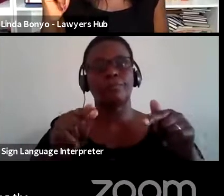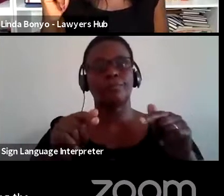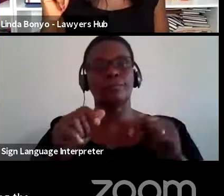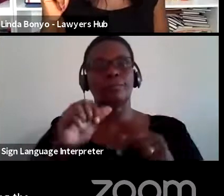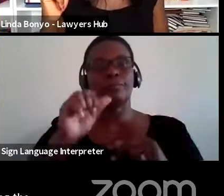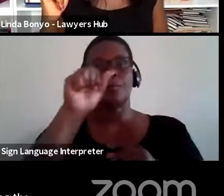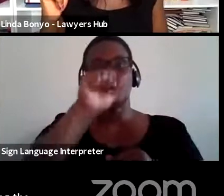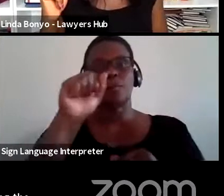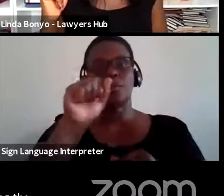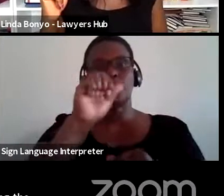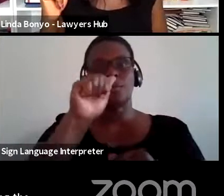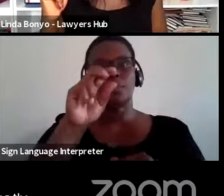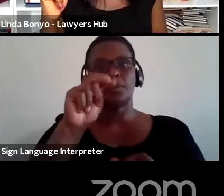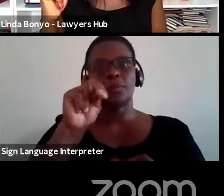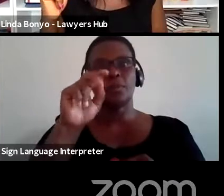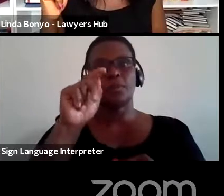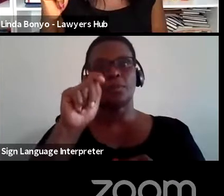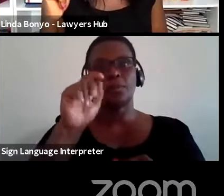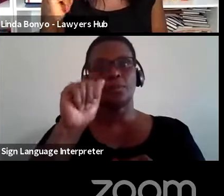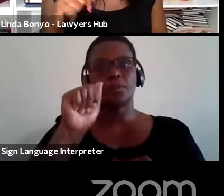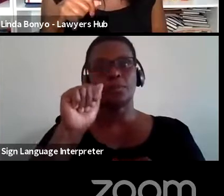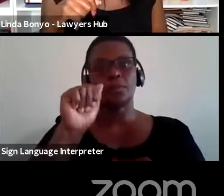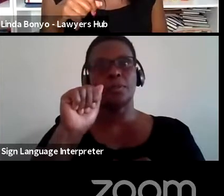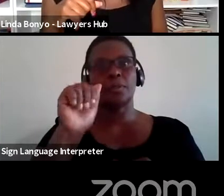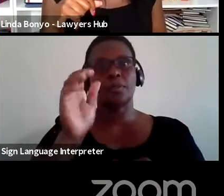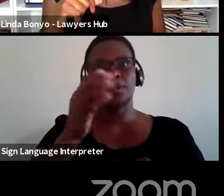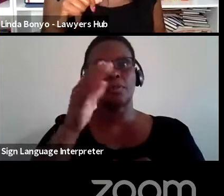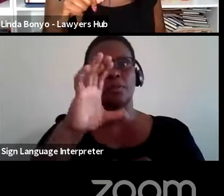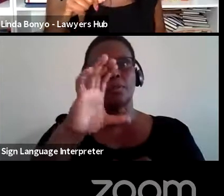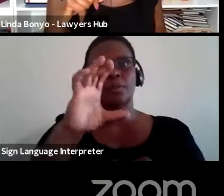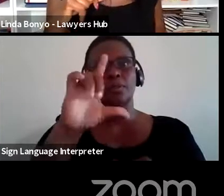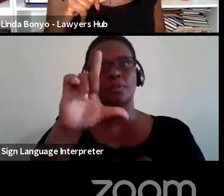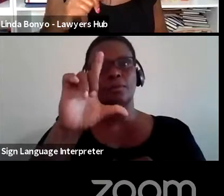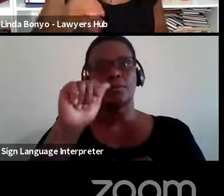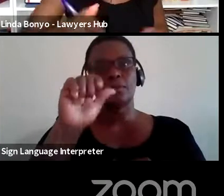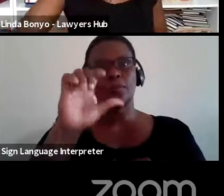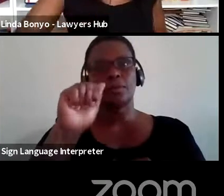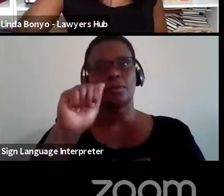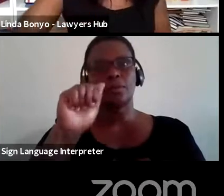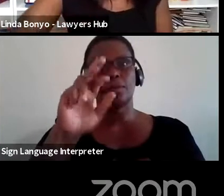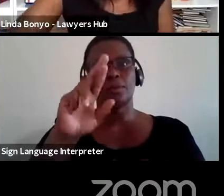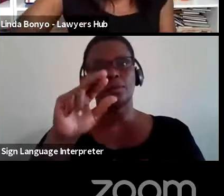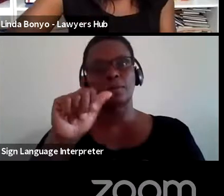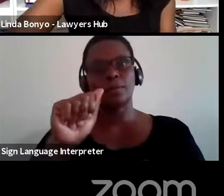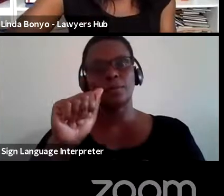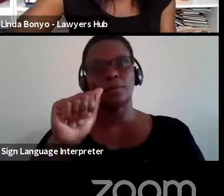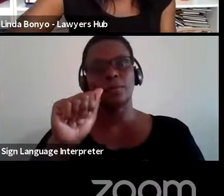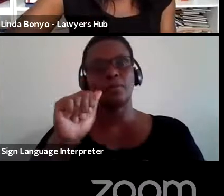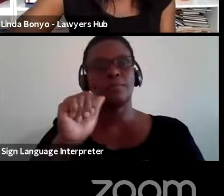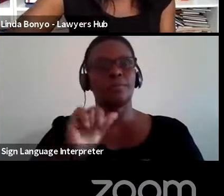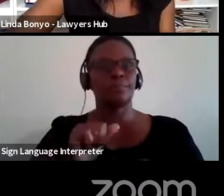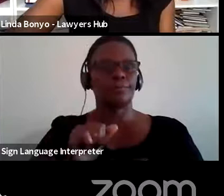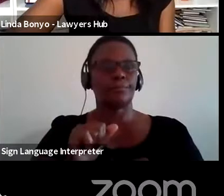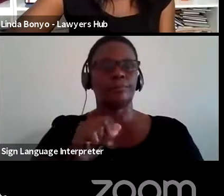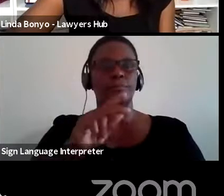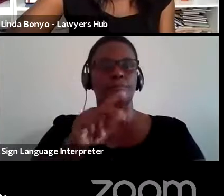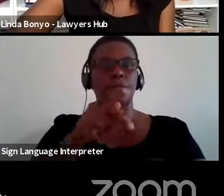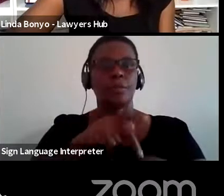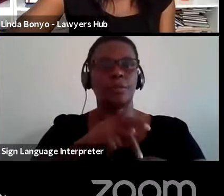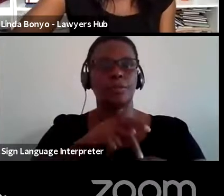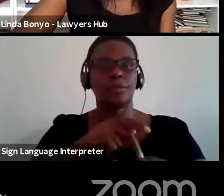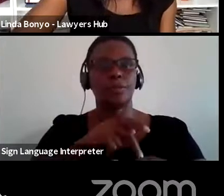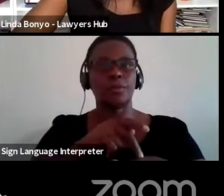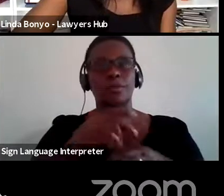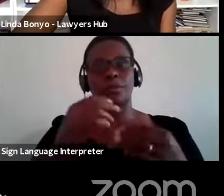Revisited. In this session, we're going to talk about the Santa Clara Principles and the process that's been going on